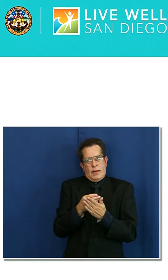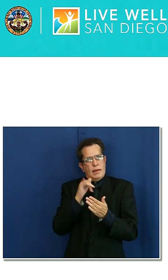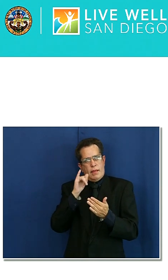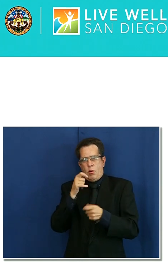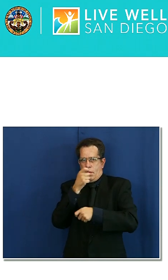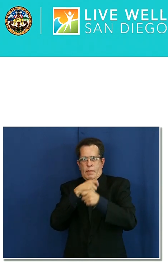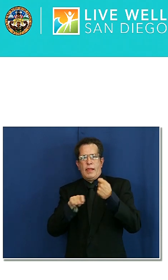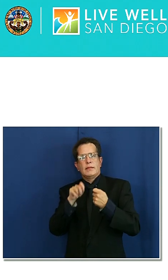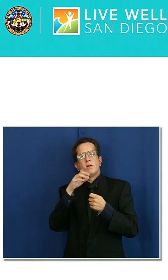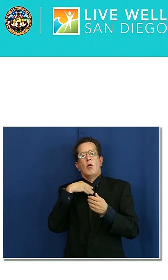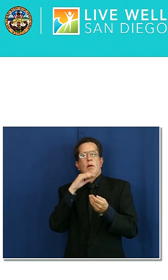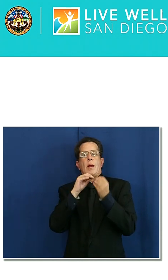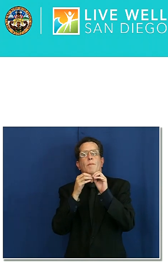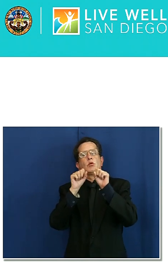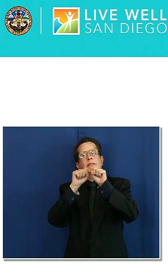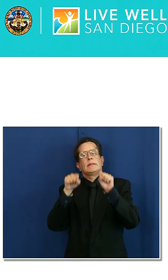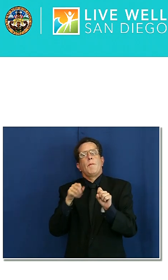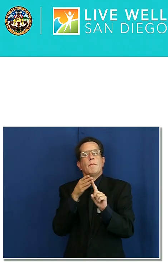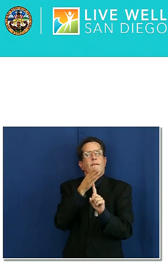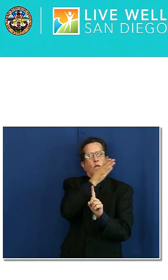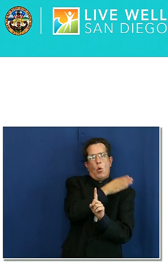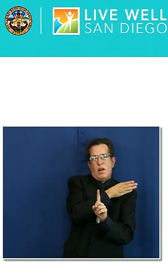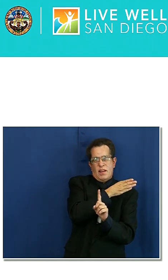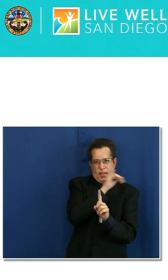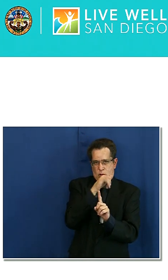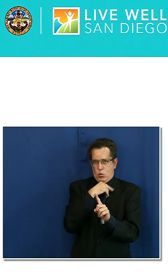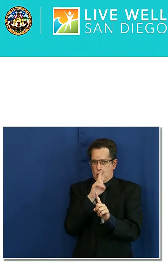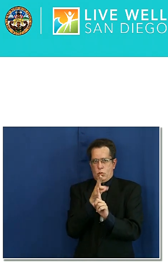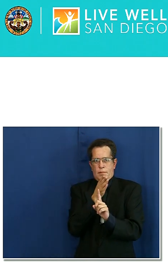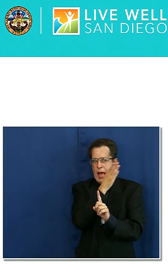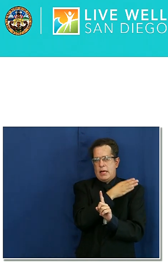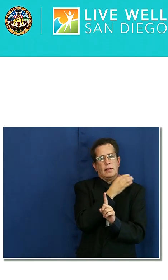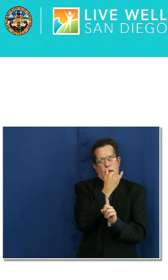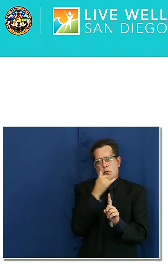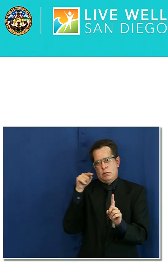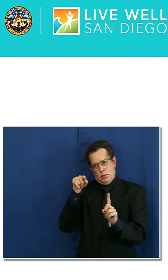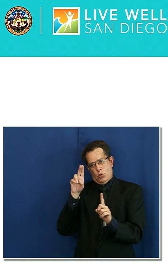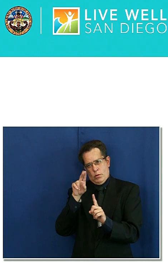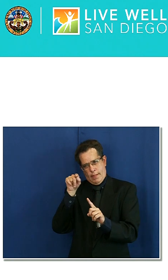data monitoring list that you have been familiar with in the past.